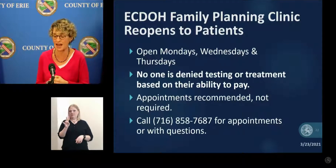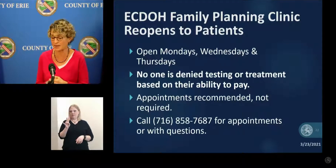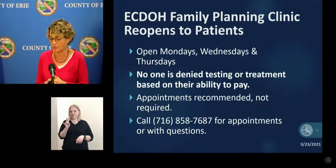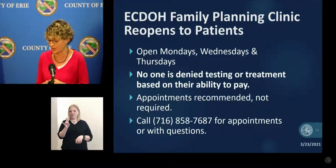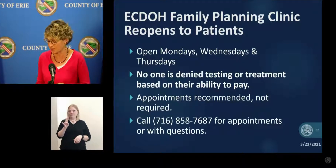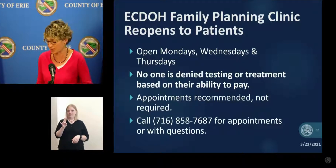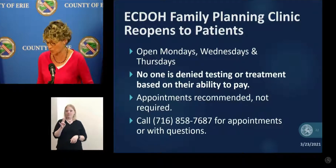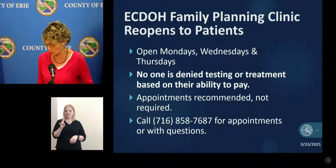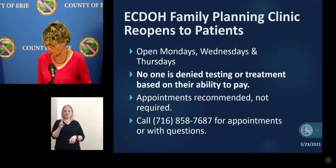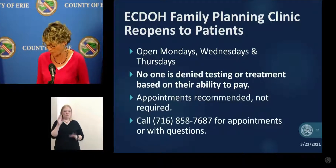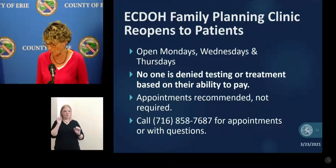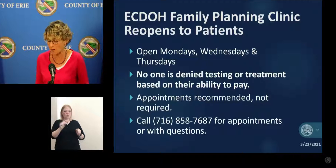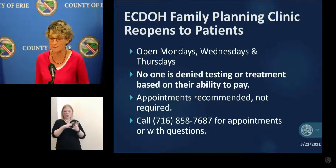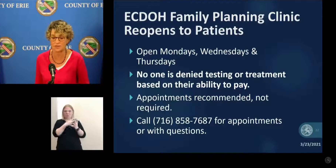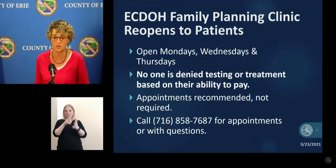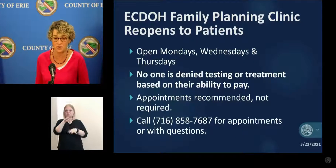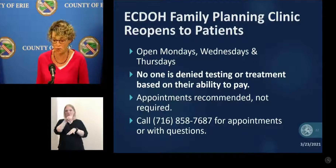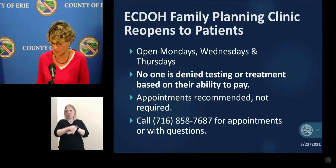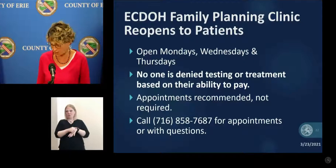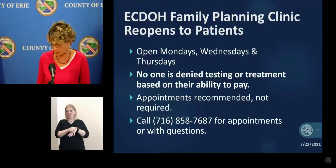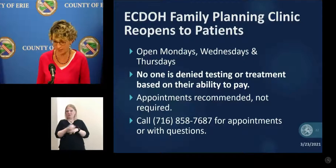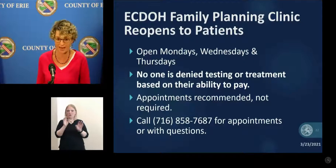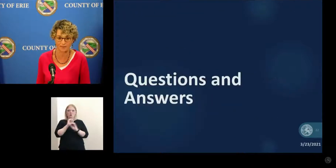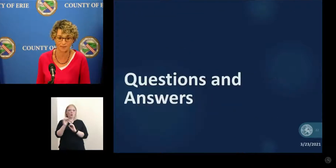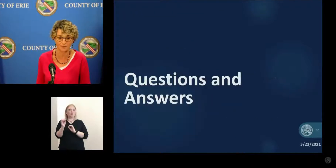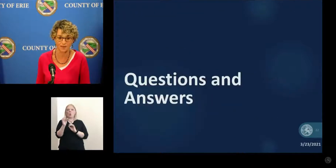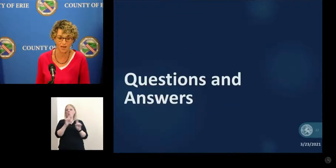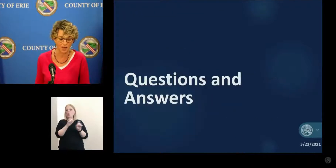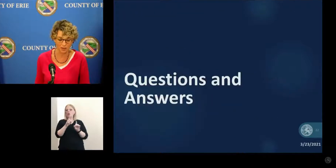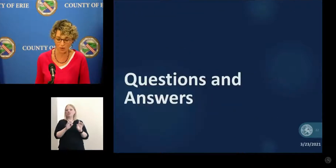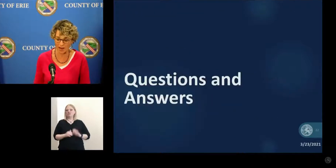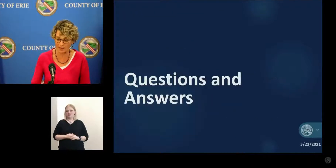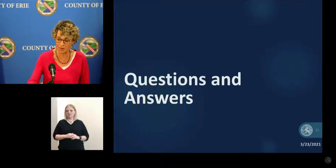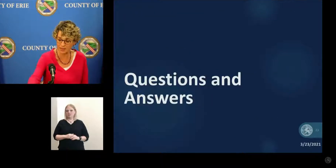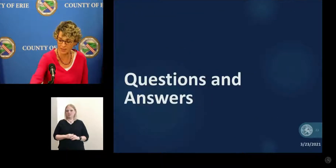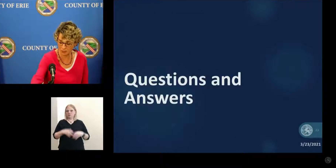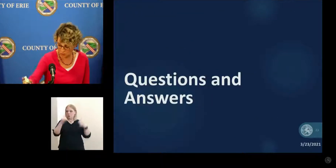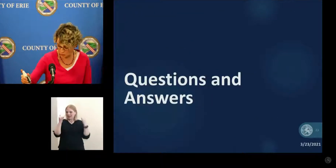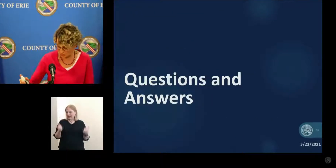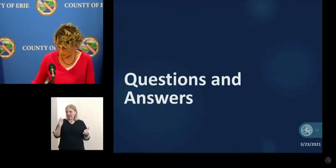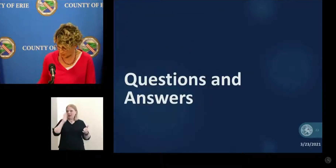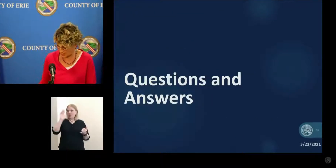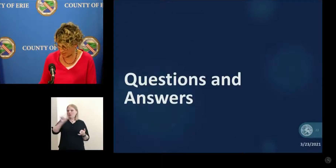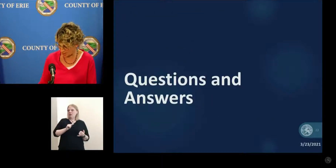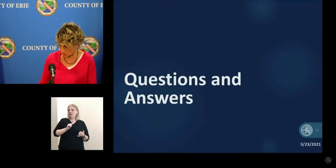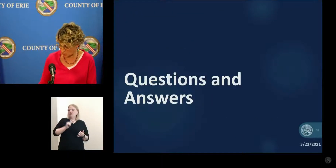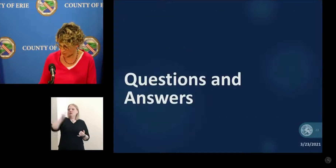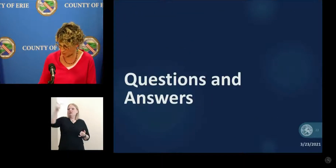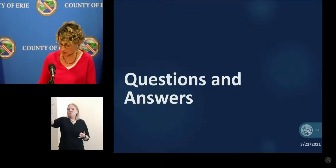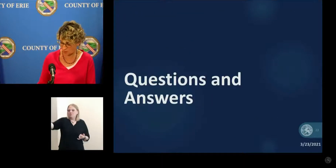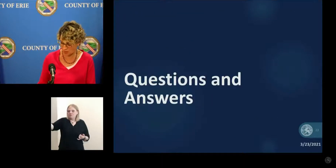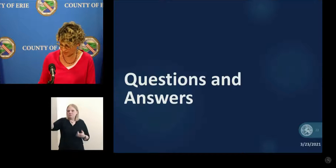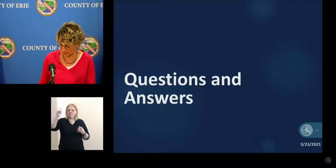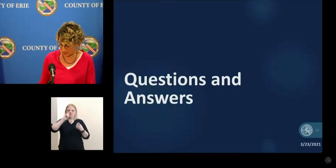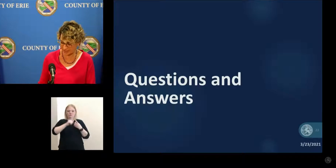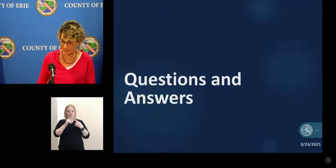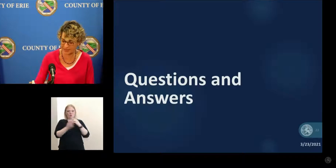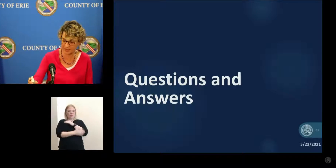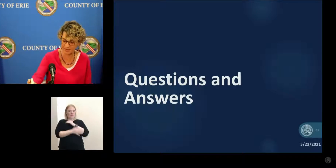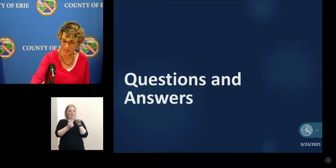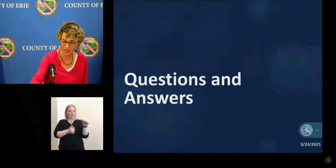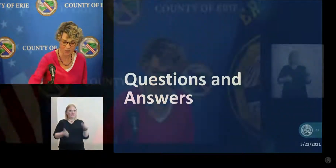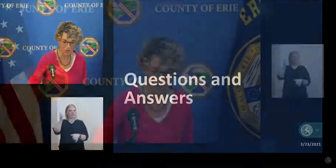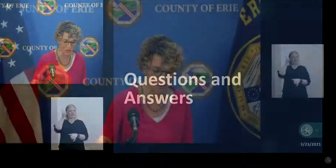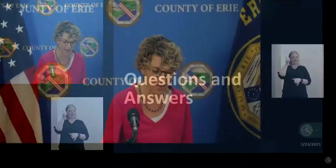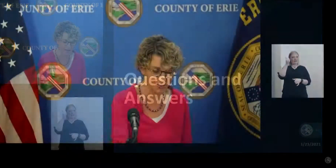716-858-7687, and we can schedule for an appointment, no questions asked. So I am going to turn this over to our county